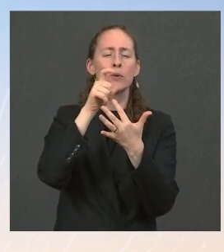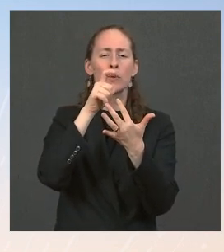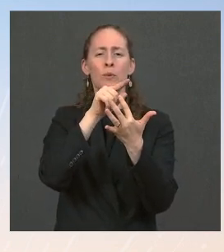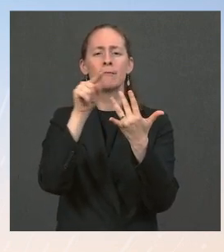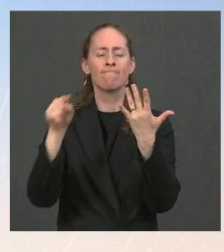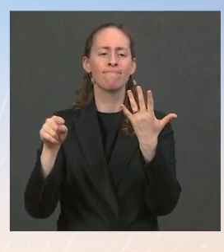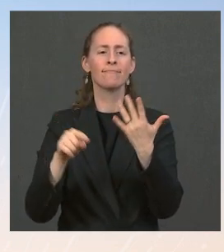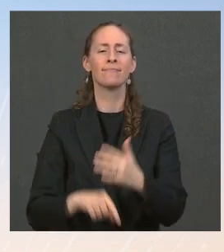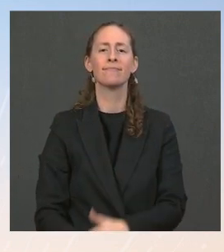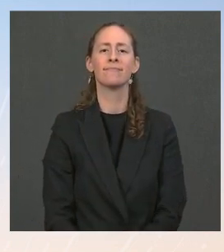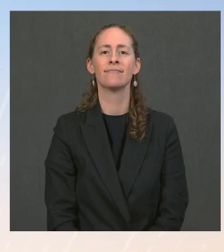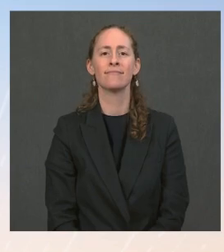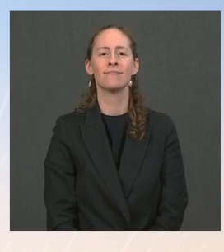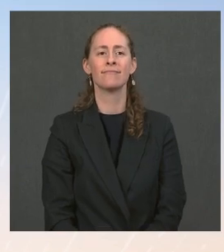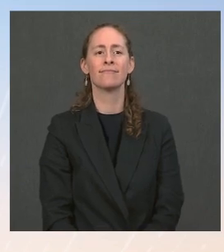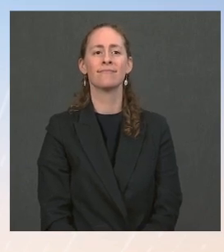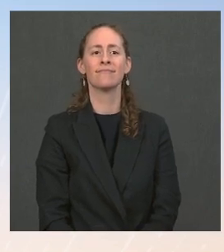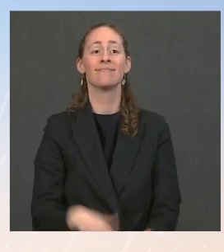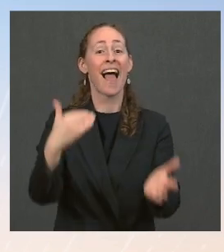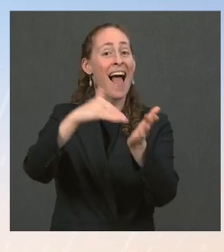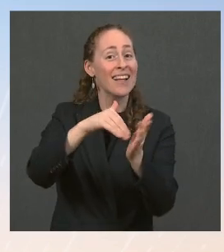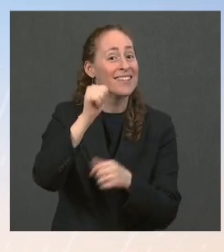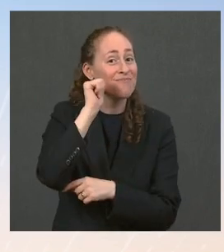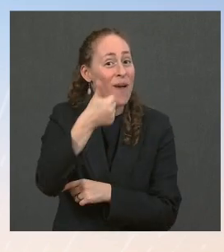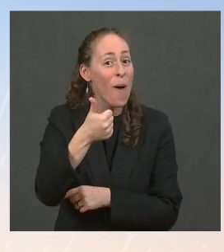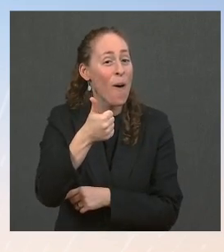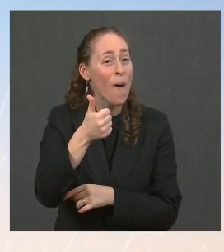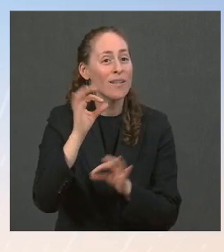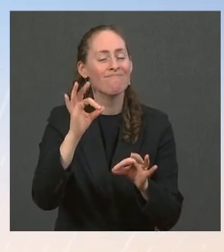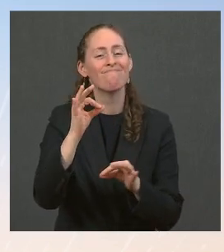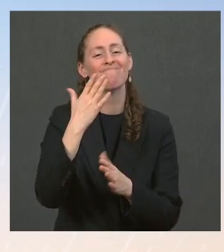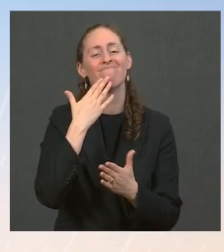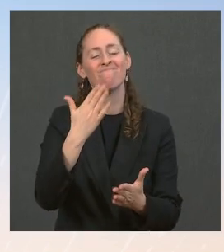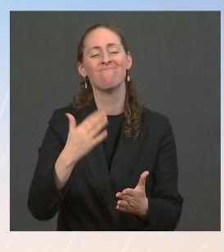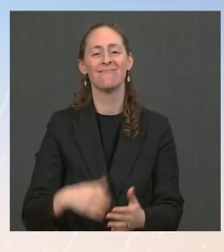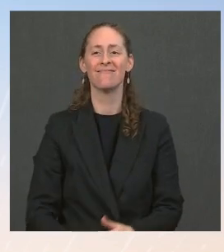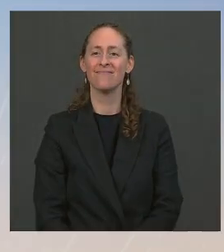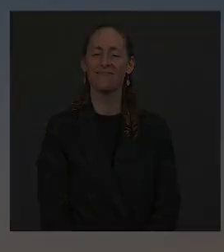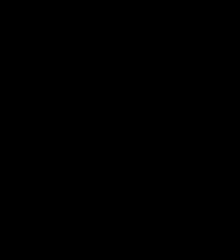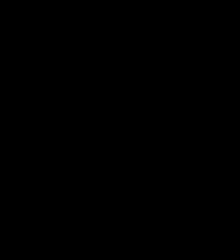We'll do this again tomorrow. Thanks, everyone. Absolutely.